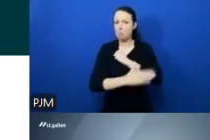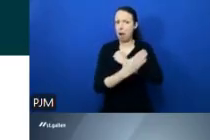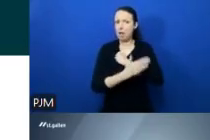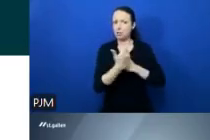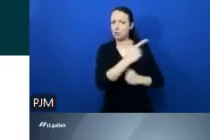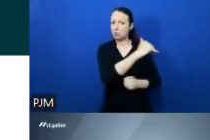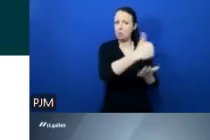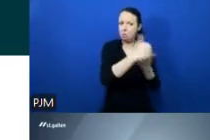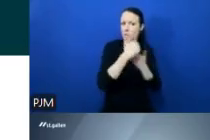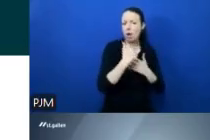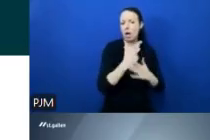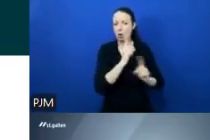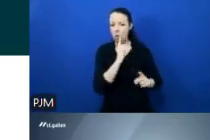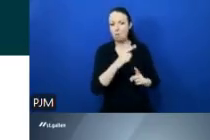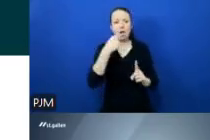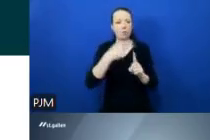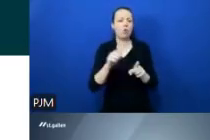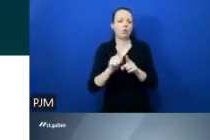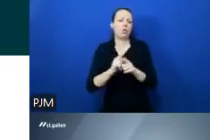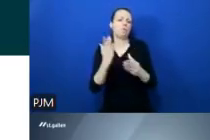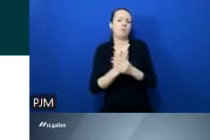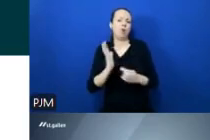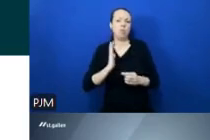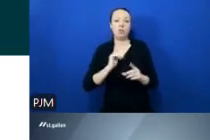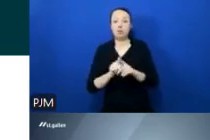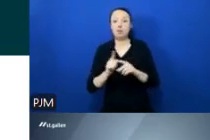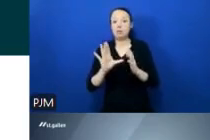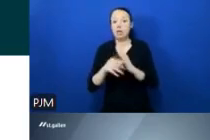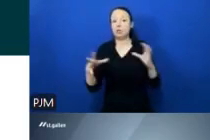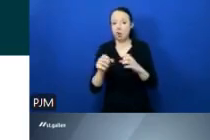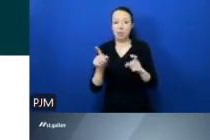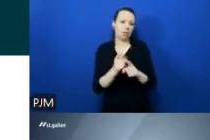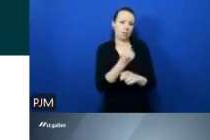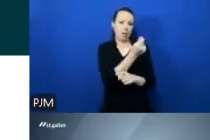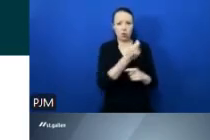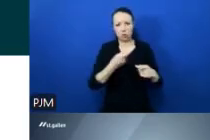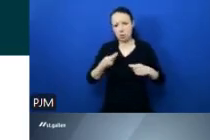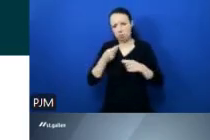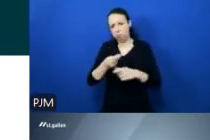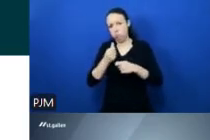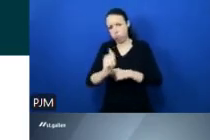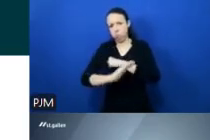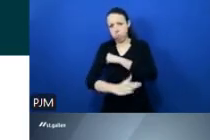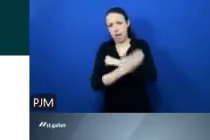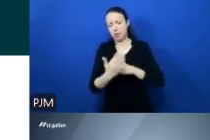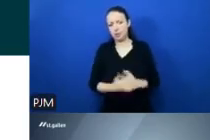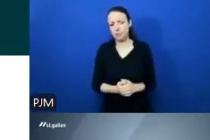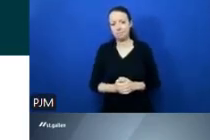interested. They support us, they give us their advice, but they also support us financially.